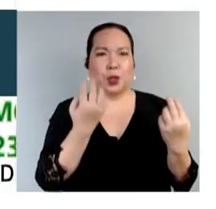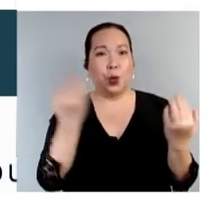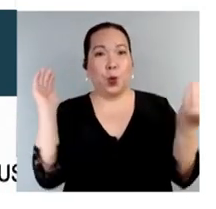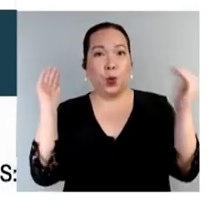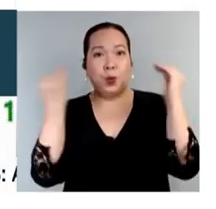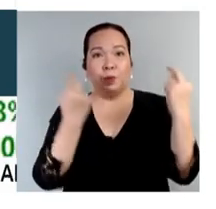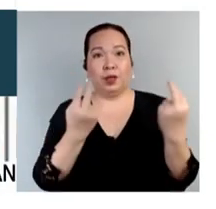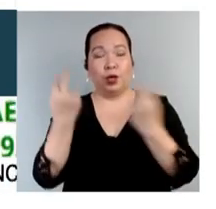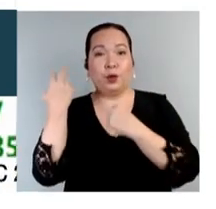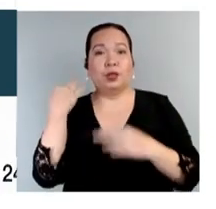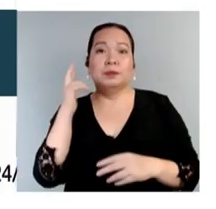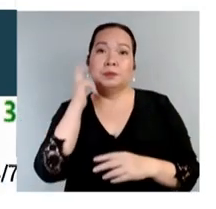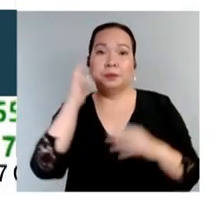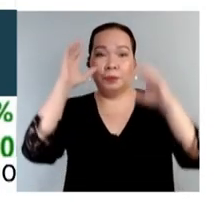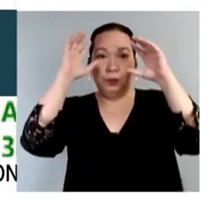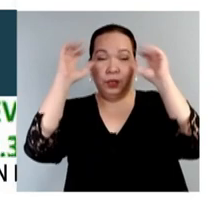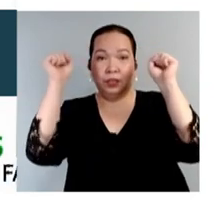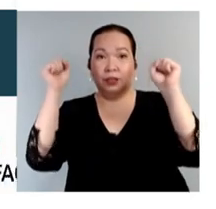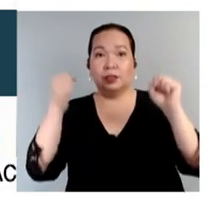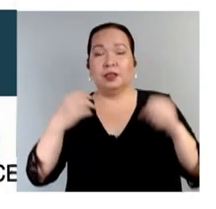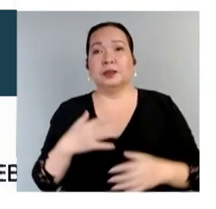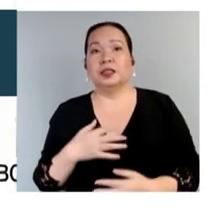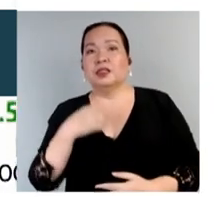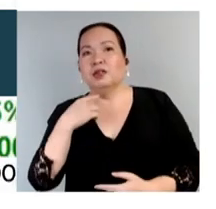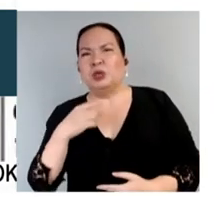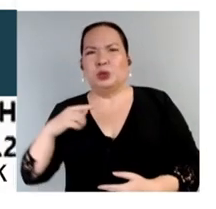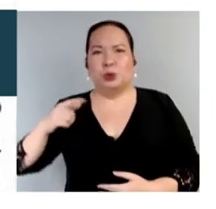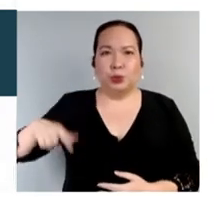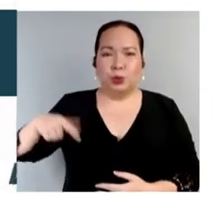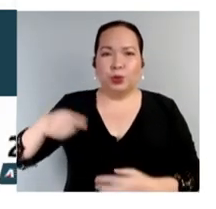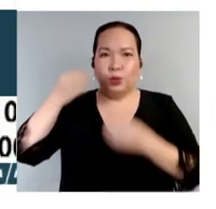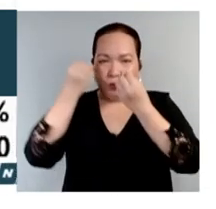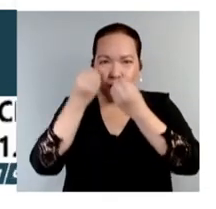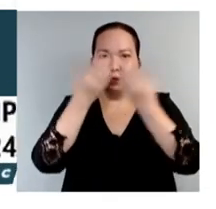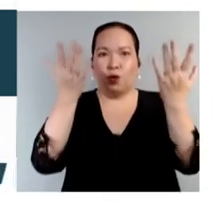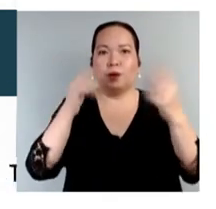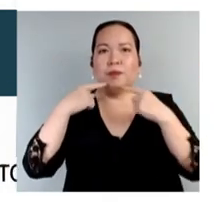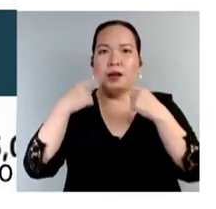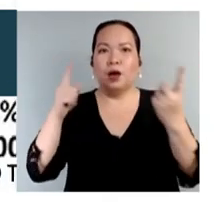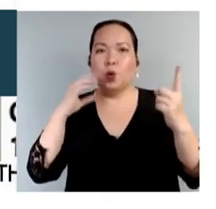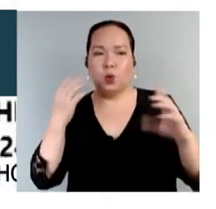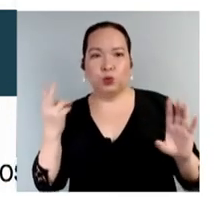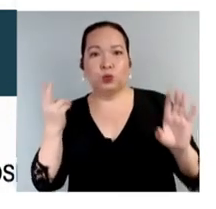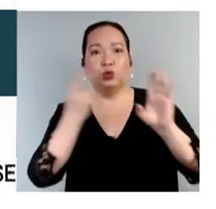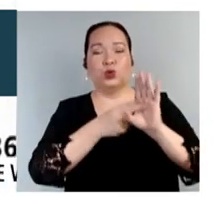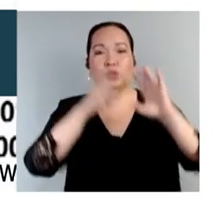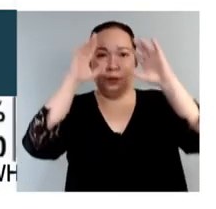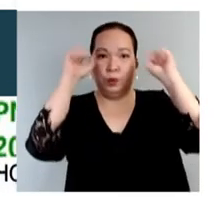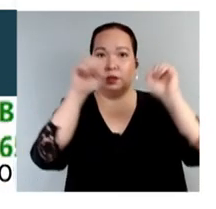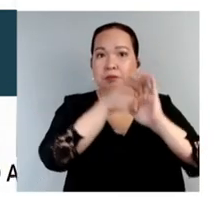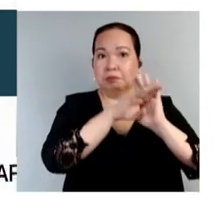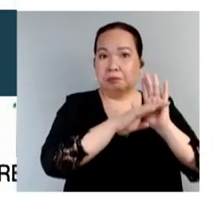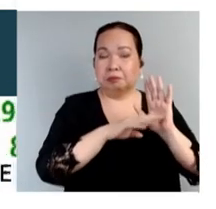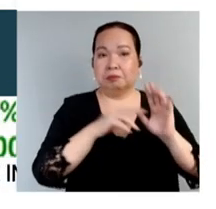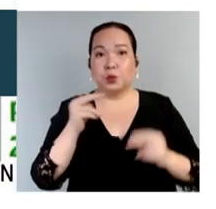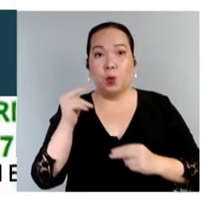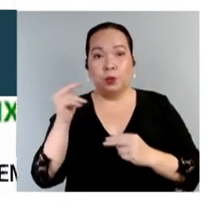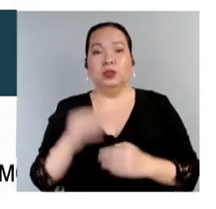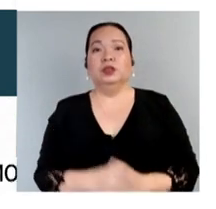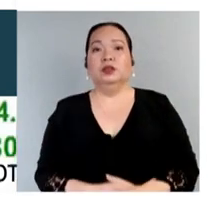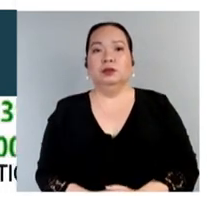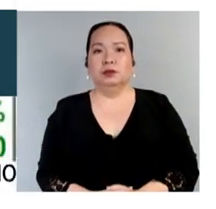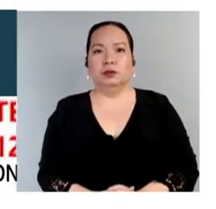President Duterte belatedly joined the list of the candidates running for president. But